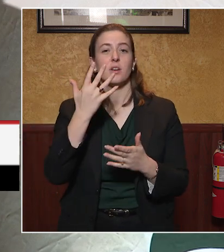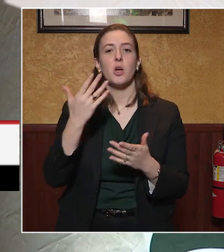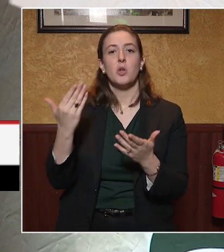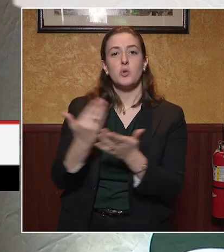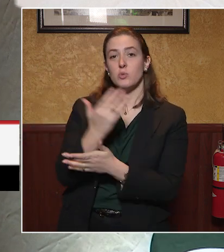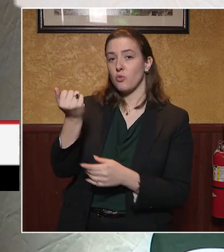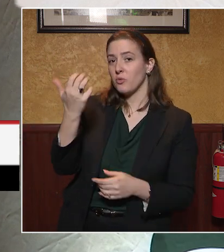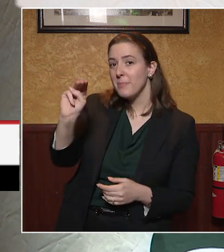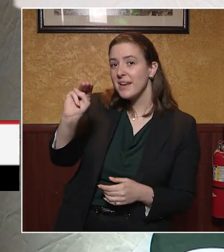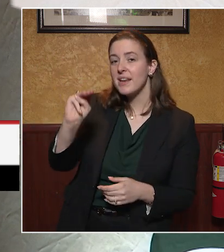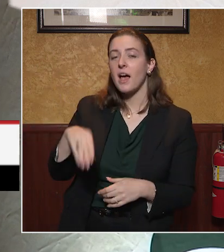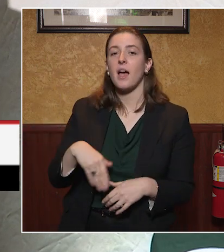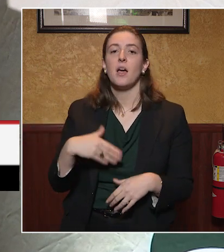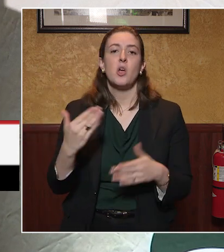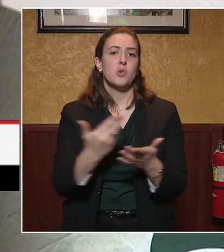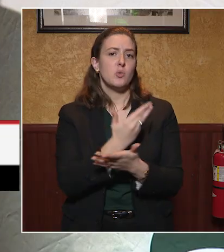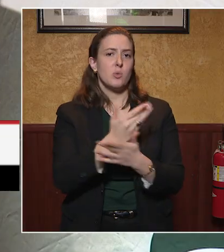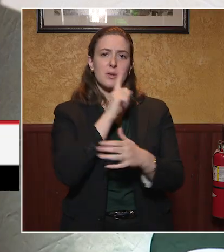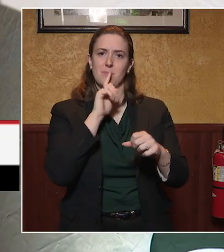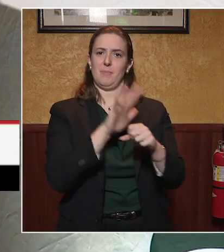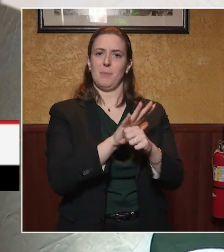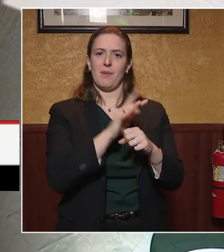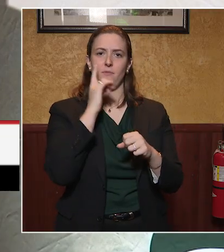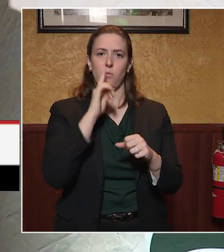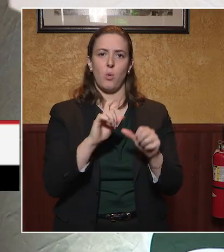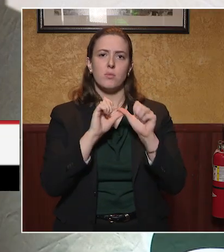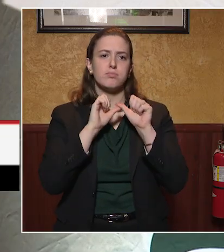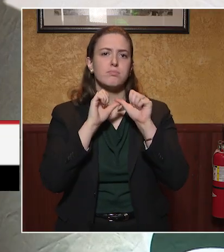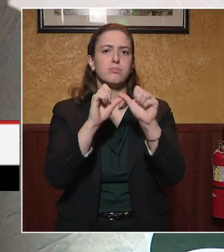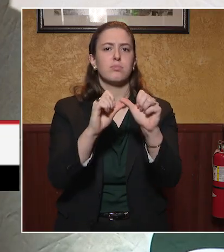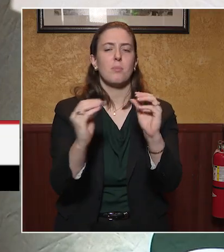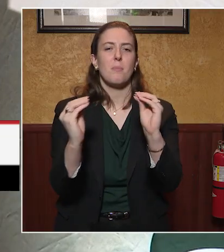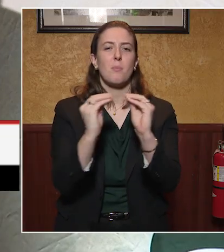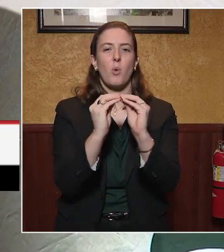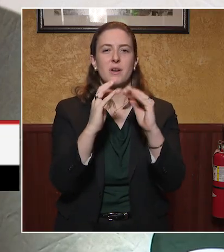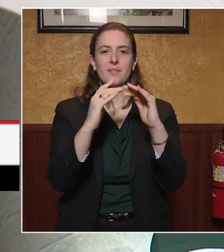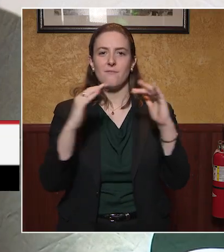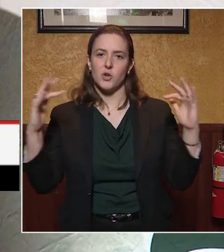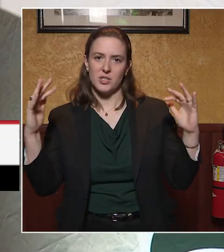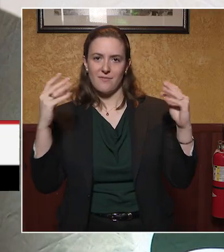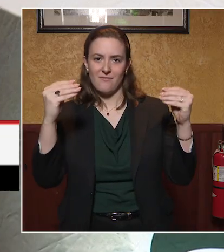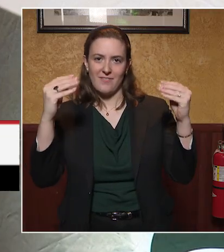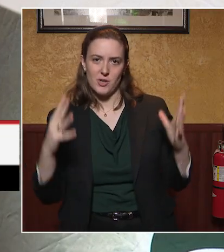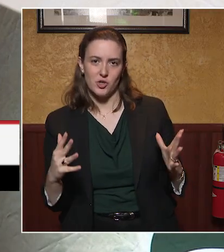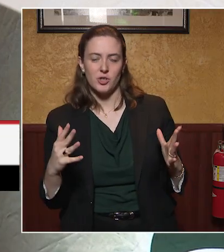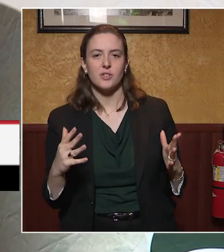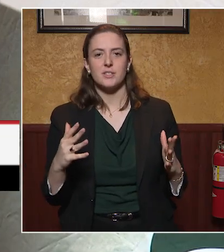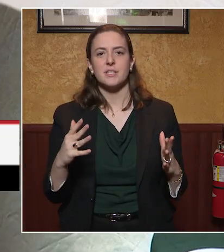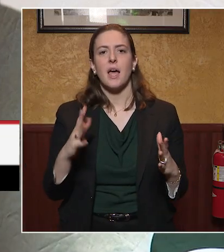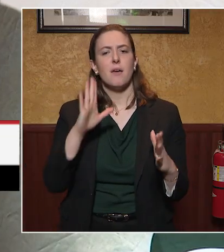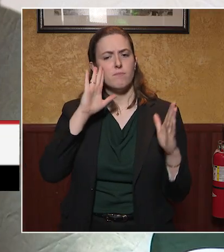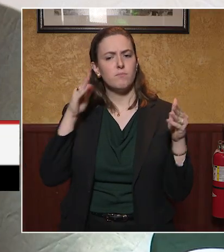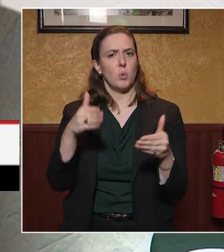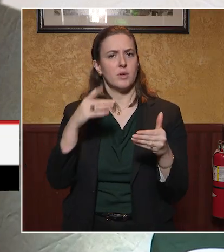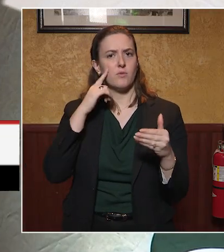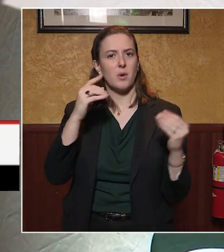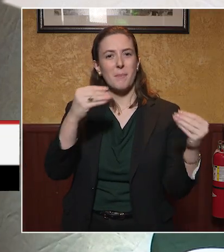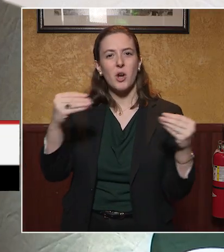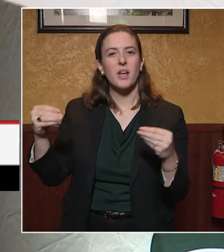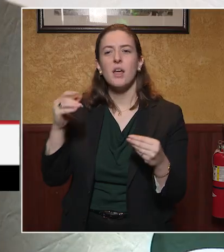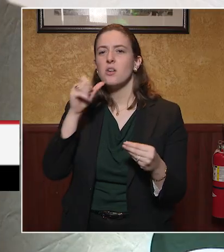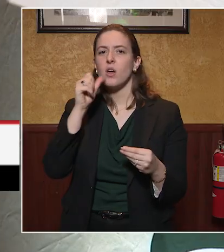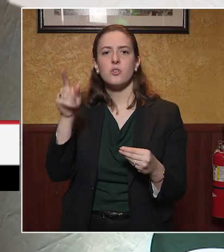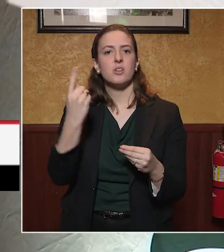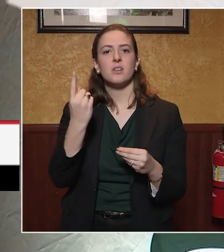channels and a website, and a renewed commitment to secure an even more diverse group of vendors and a focus on the market, not just as something that you want to pass